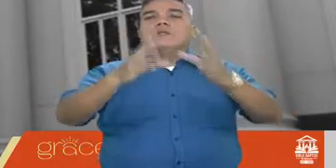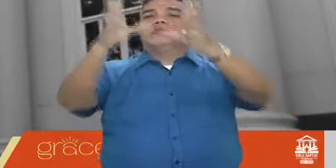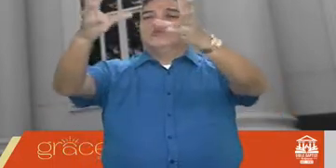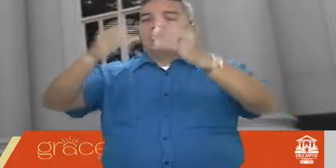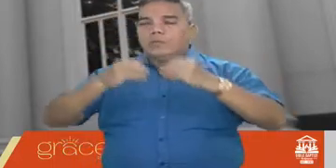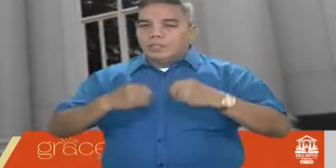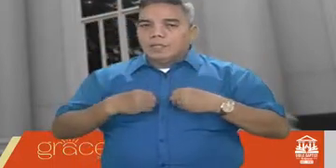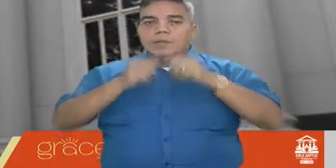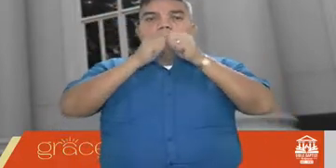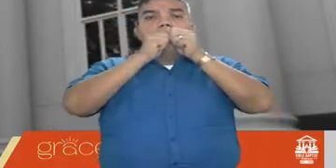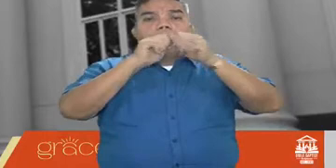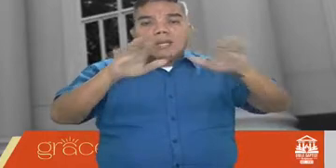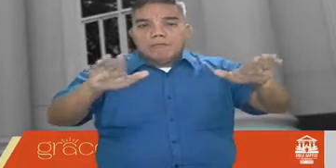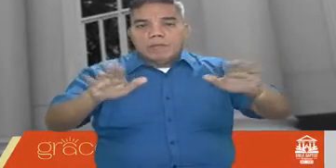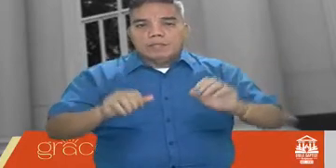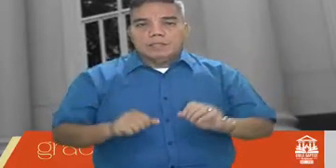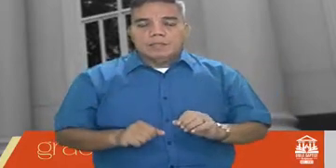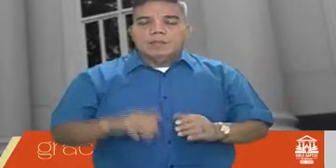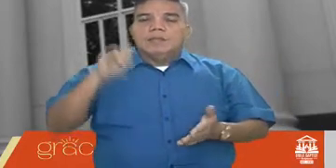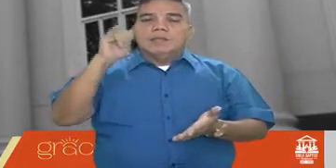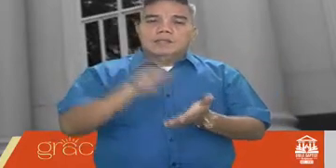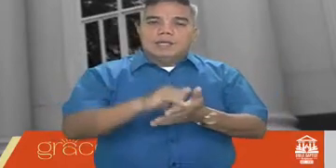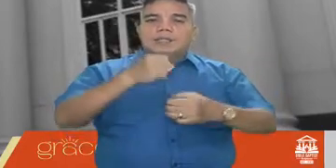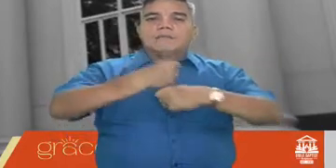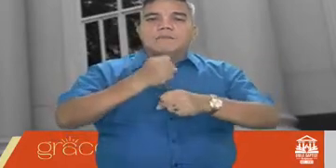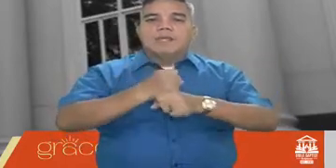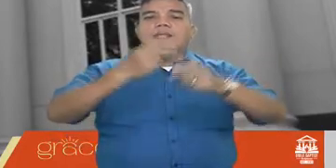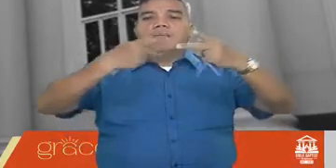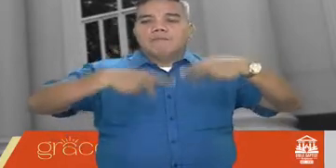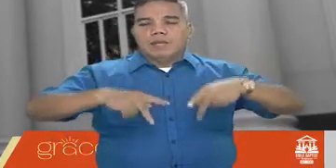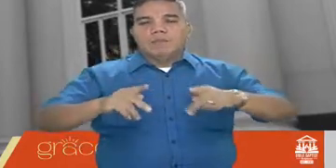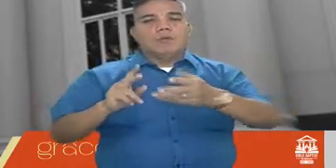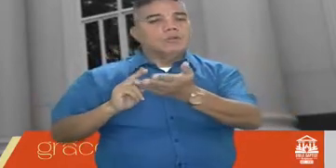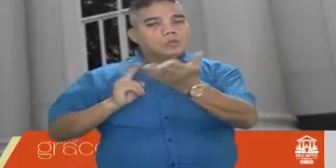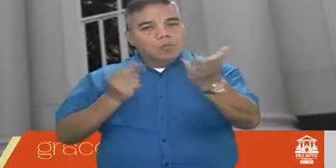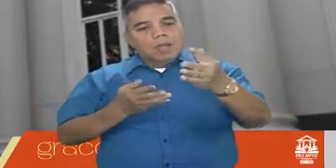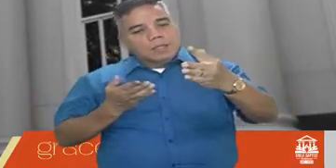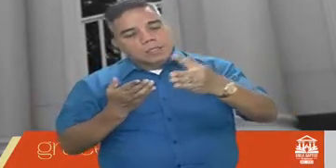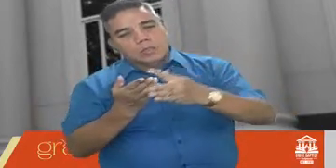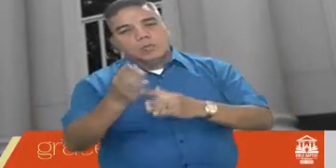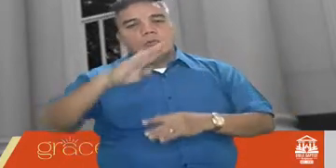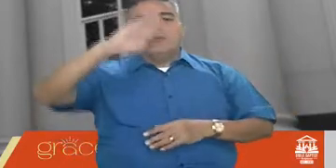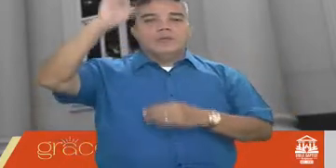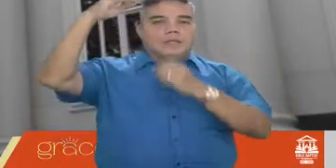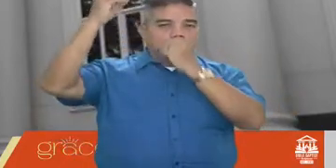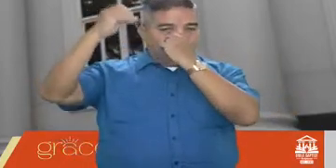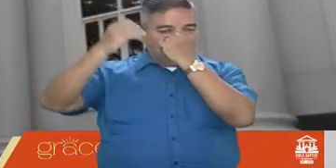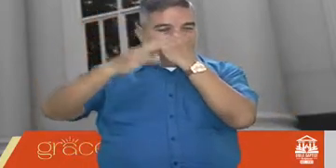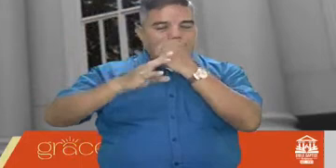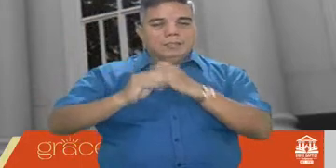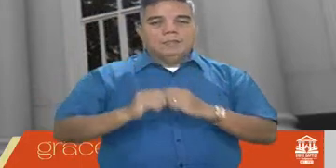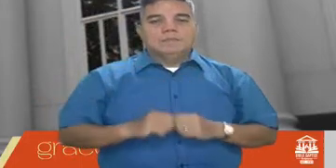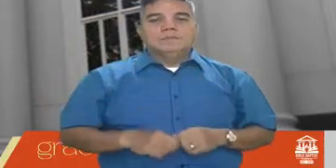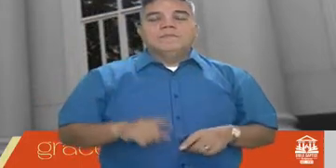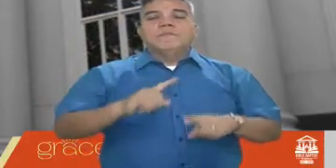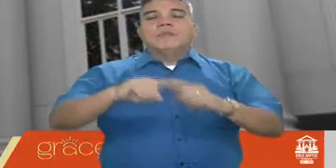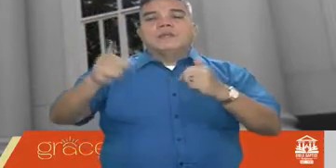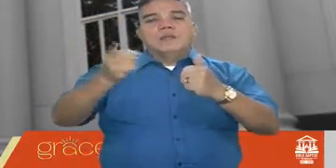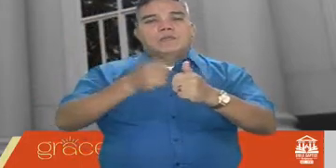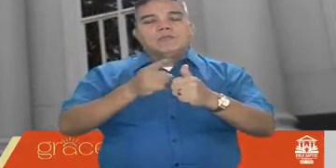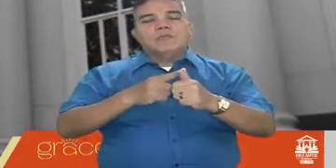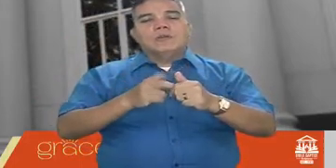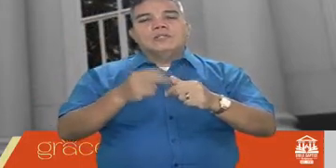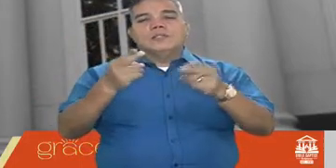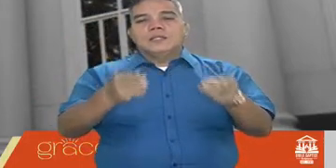to receive the benefits that He has made available to us through His grace. The first